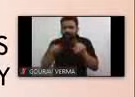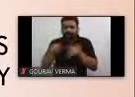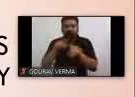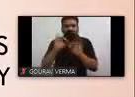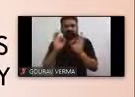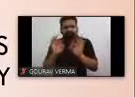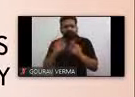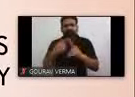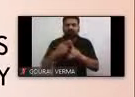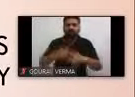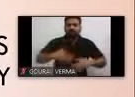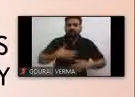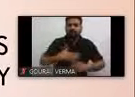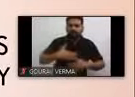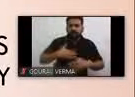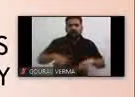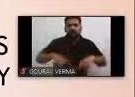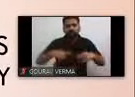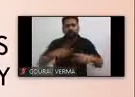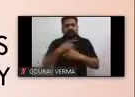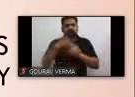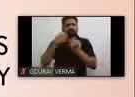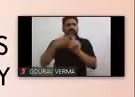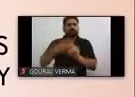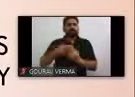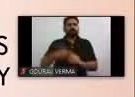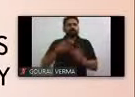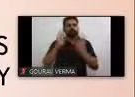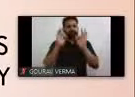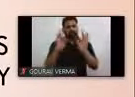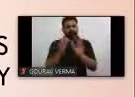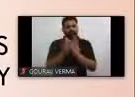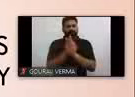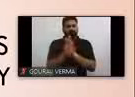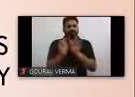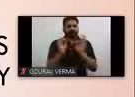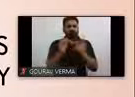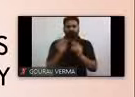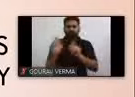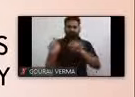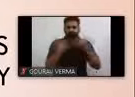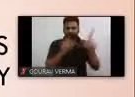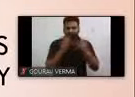learn various age-appropriate skills. Next.